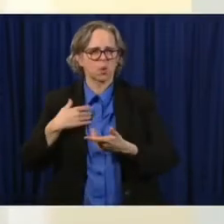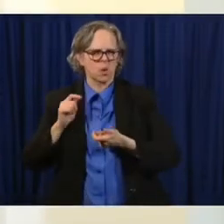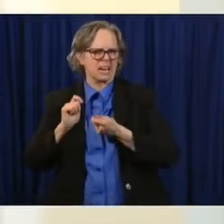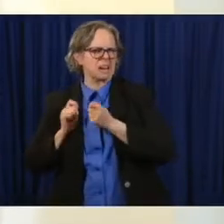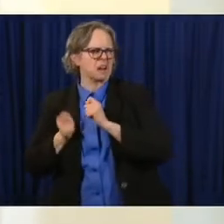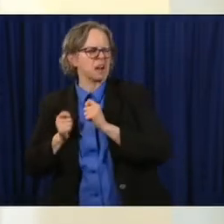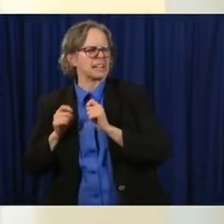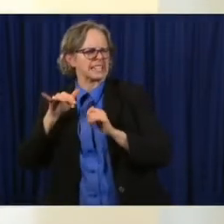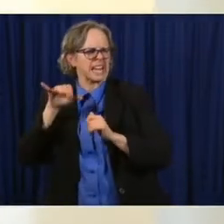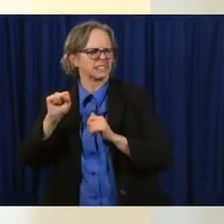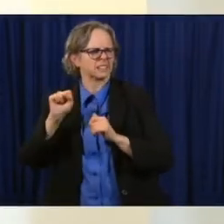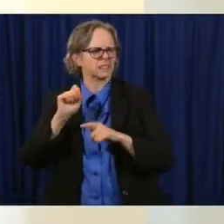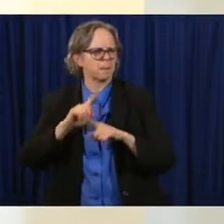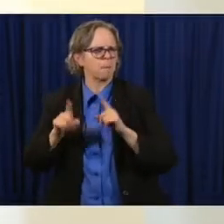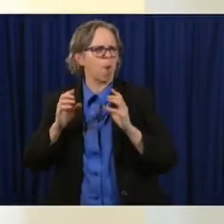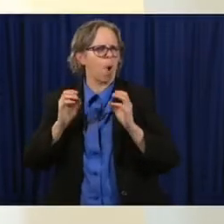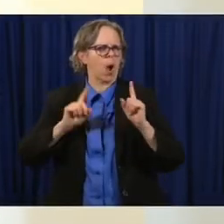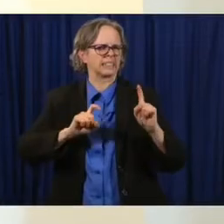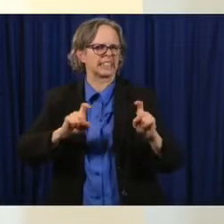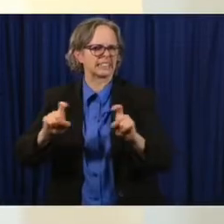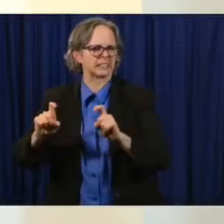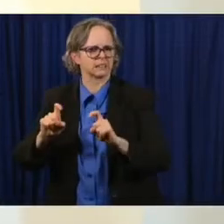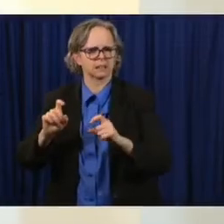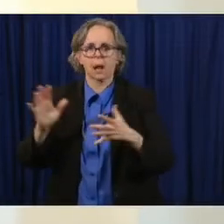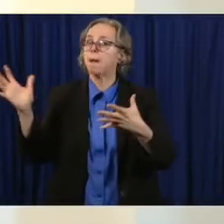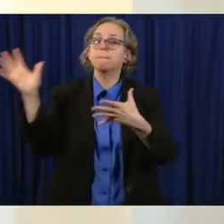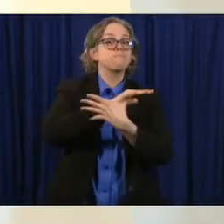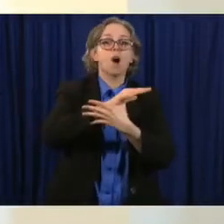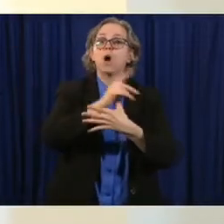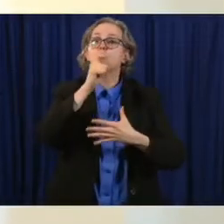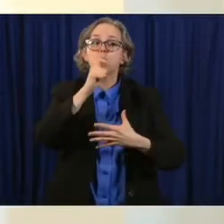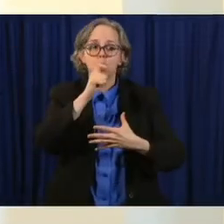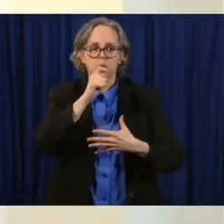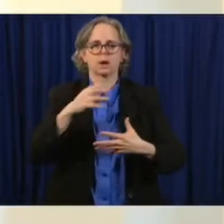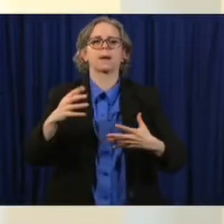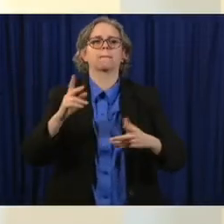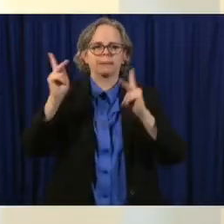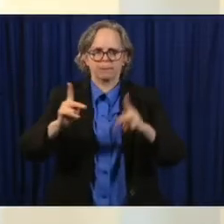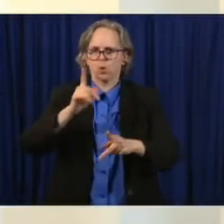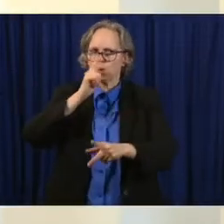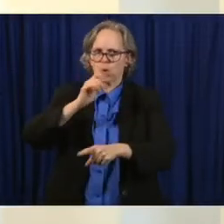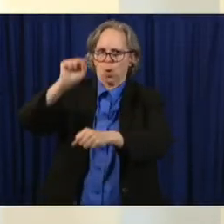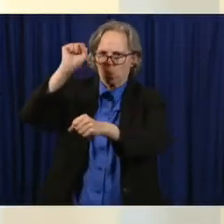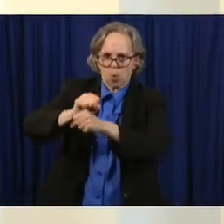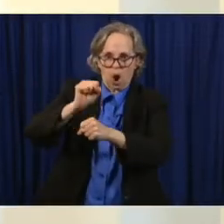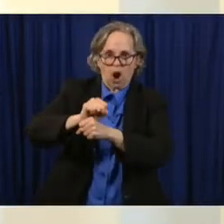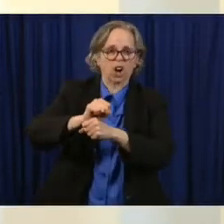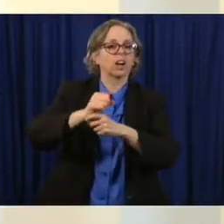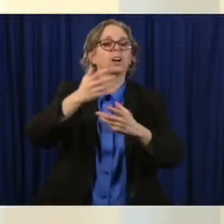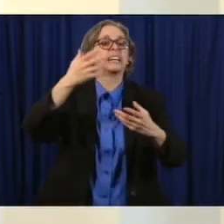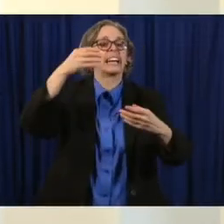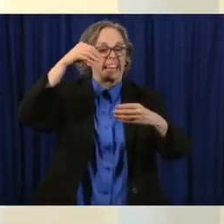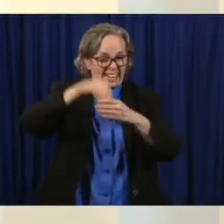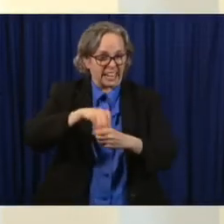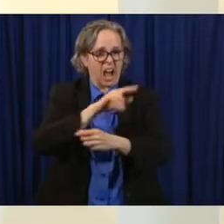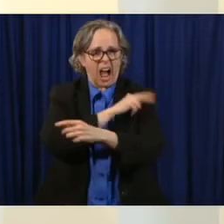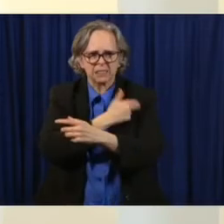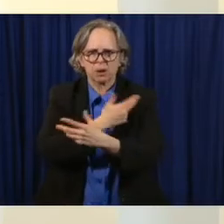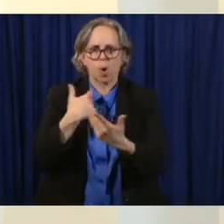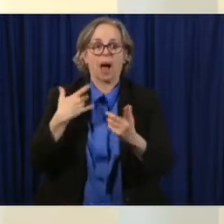groups. So priority 1 is always people who have symptoms and who are either hospitalized or healthcare